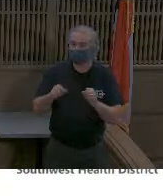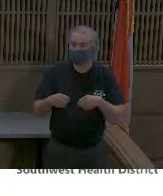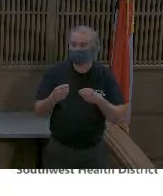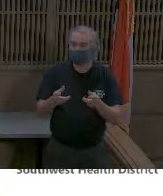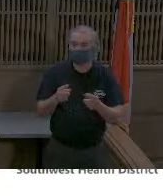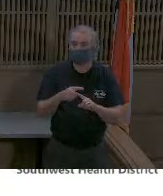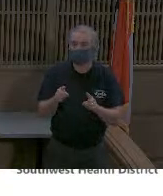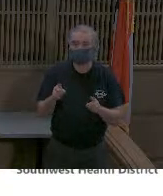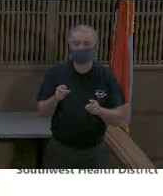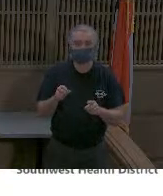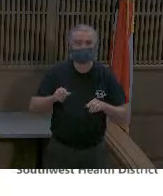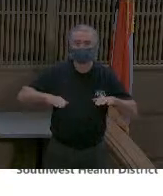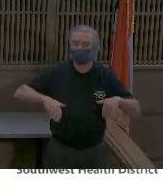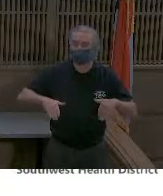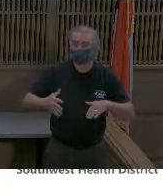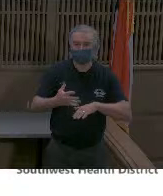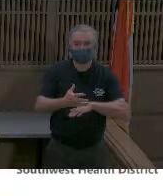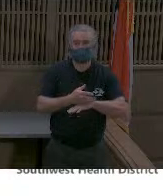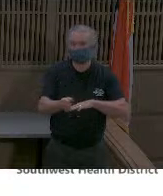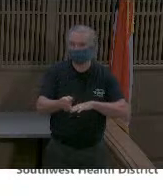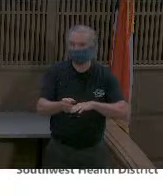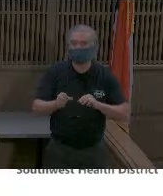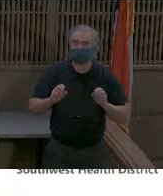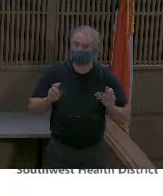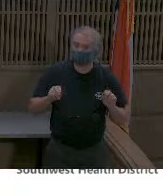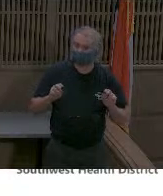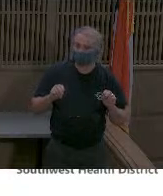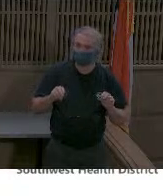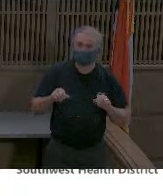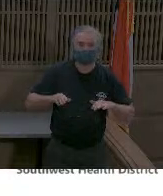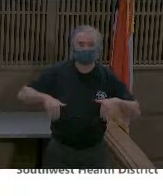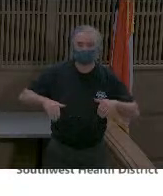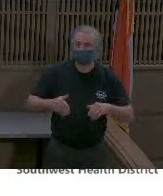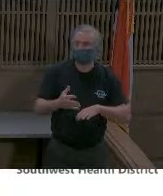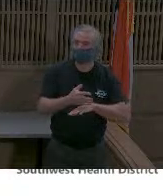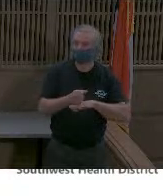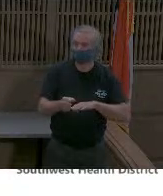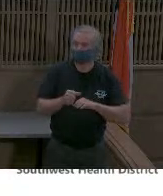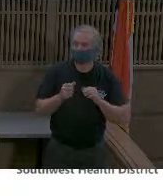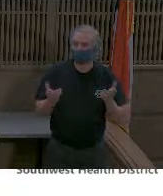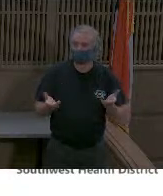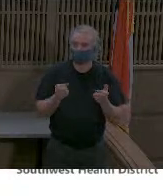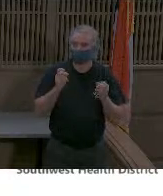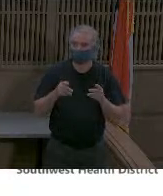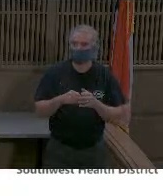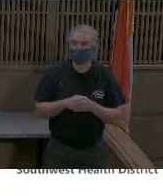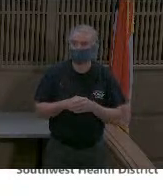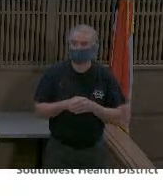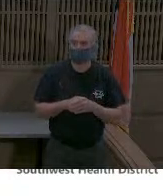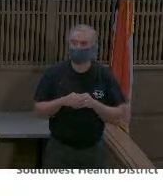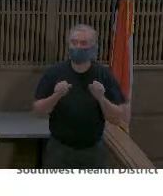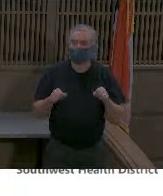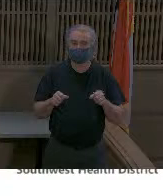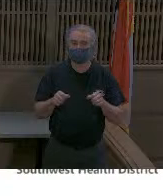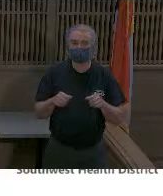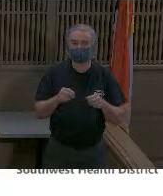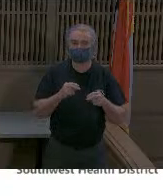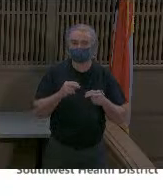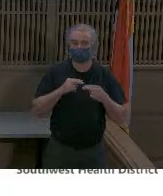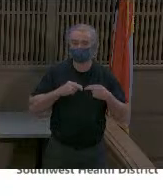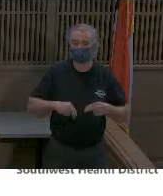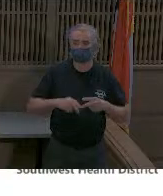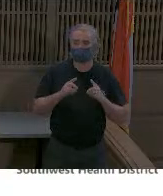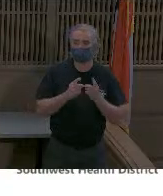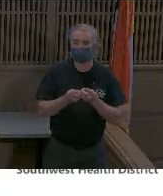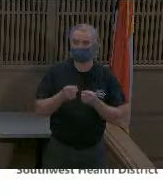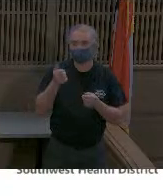earlier, you can call to schedule an appointment for a vaccine at the Dougherty County Health Department on South Slappy.